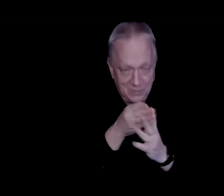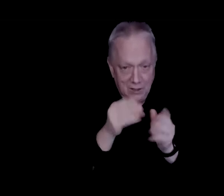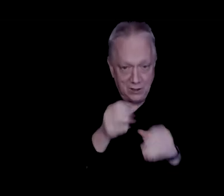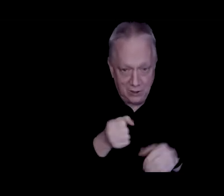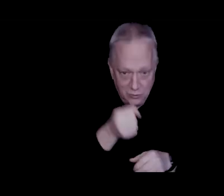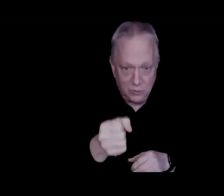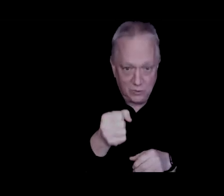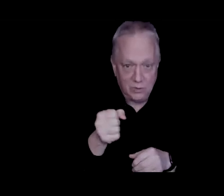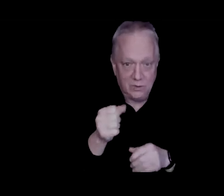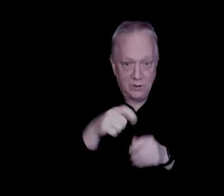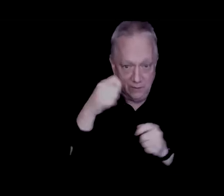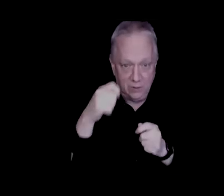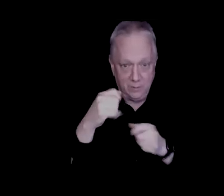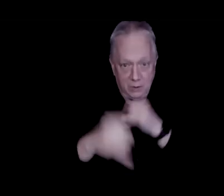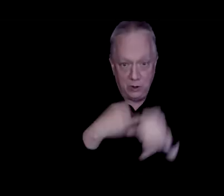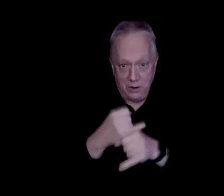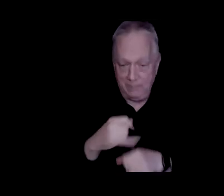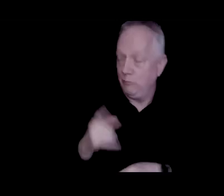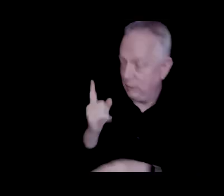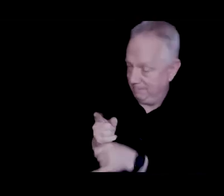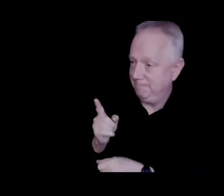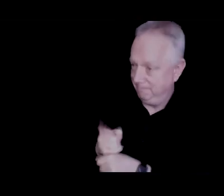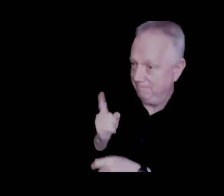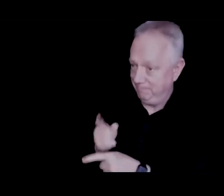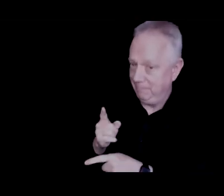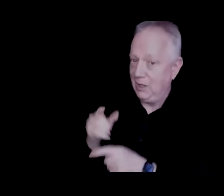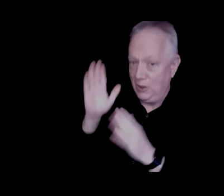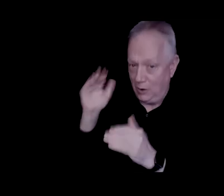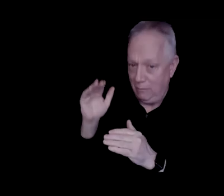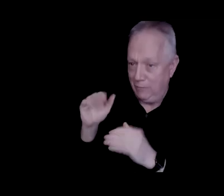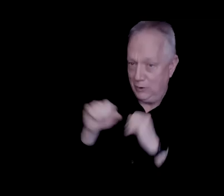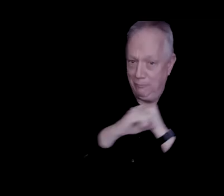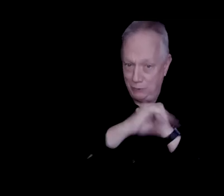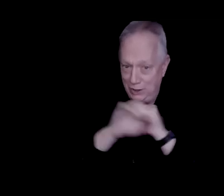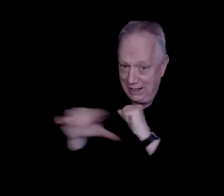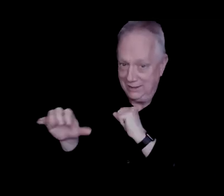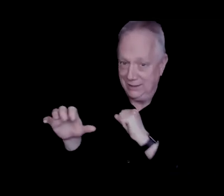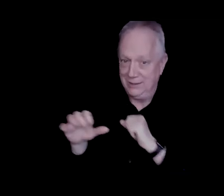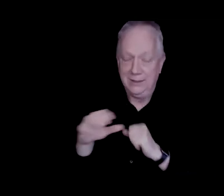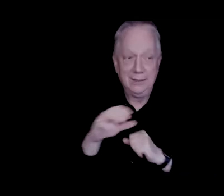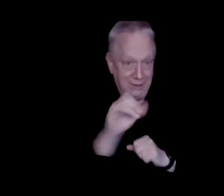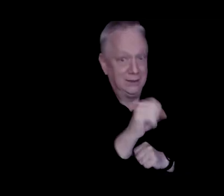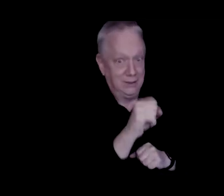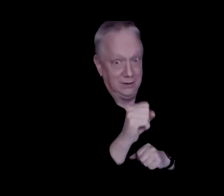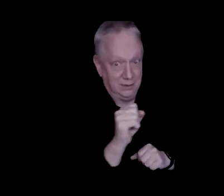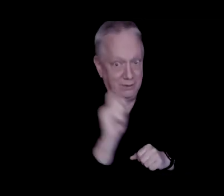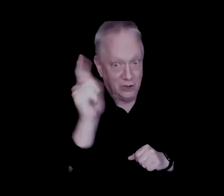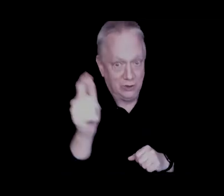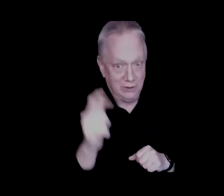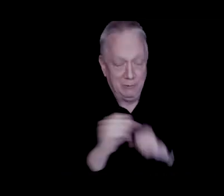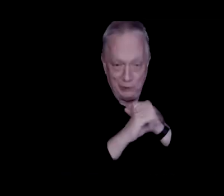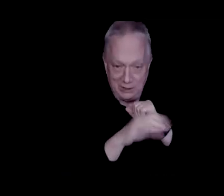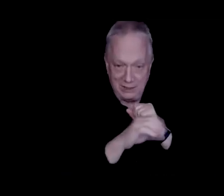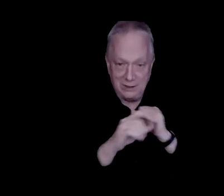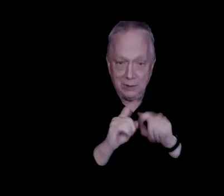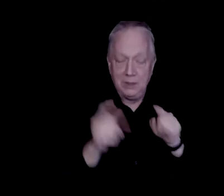film abroad. Right, and hope for broadcast. Yes, hope to broadcast,